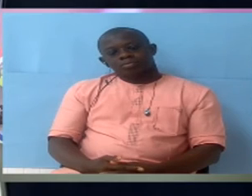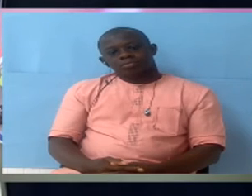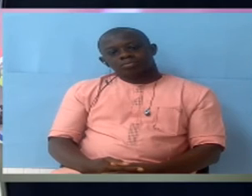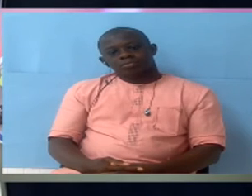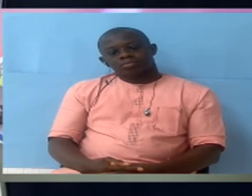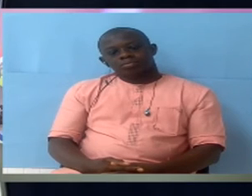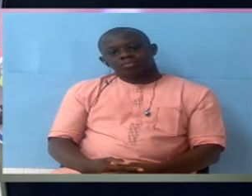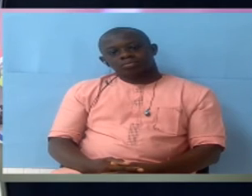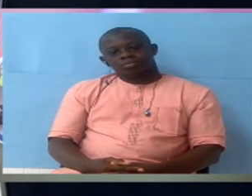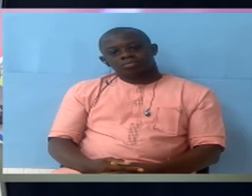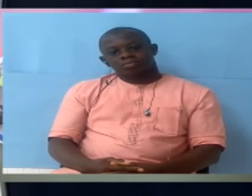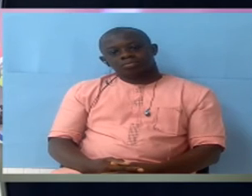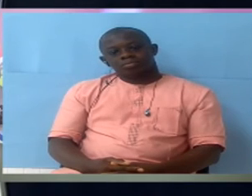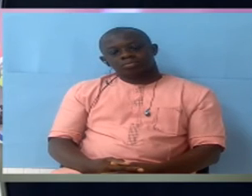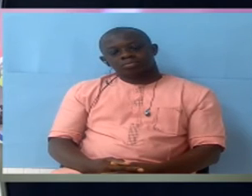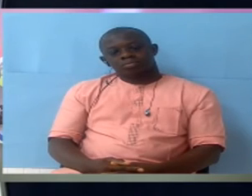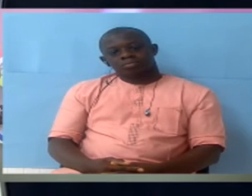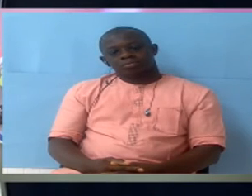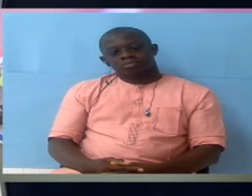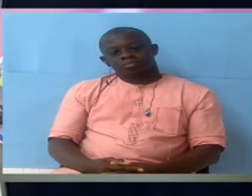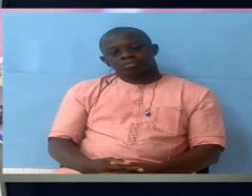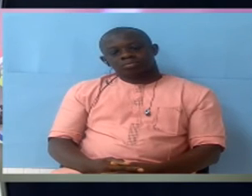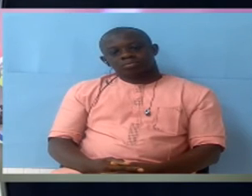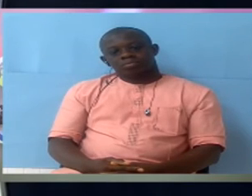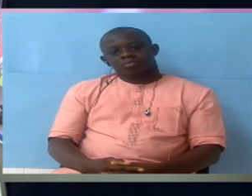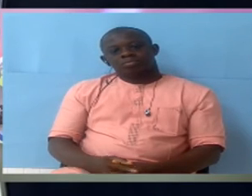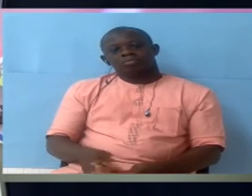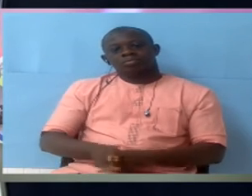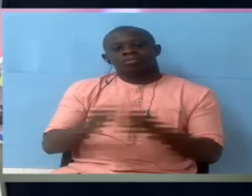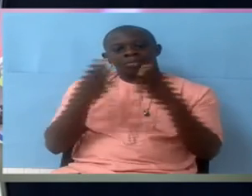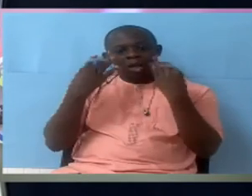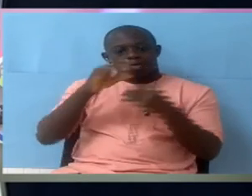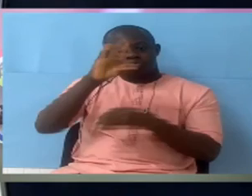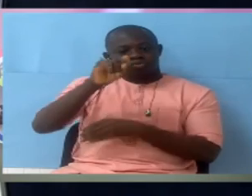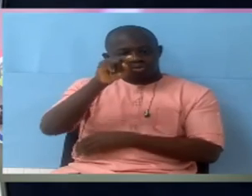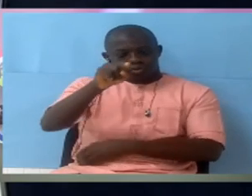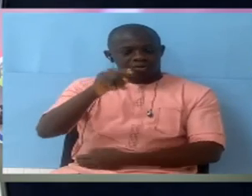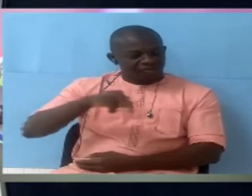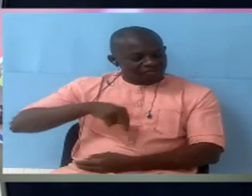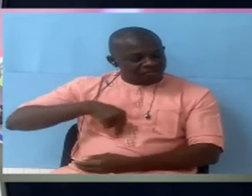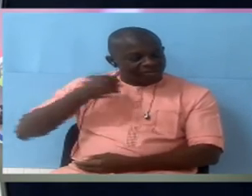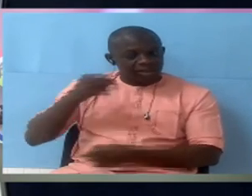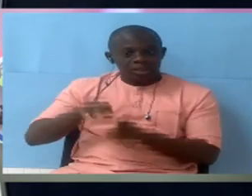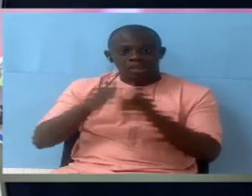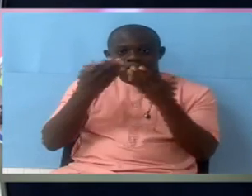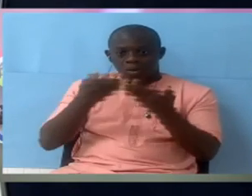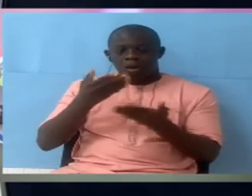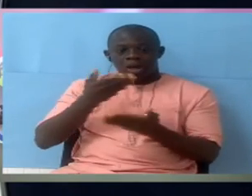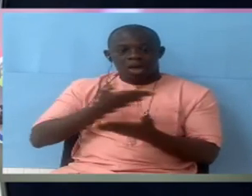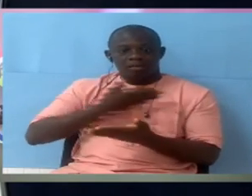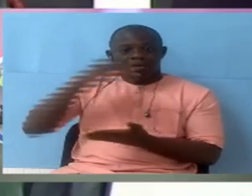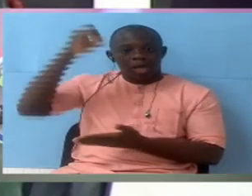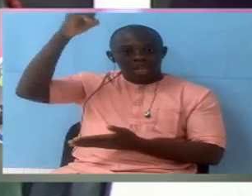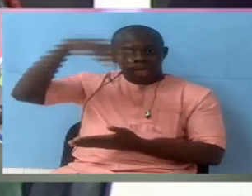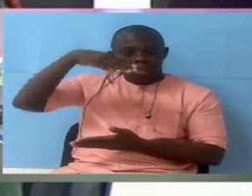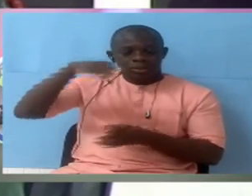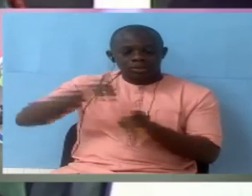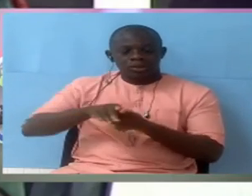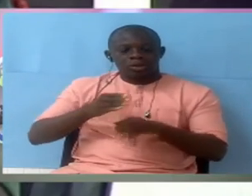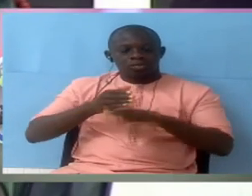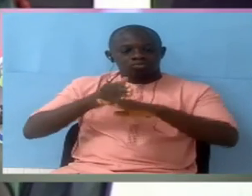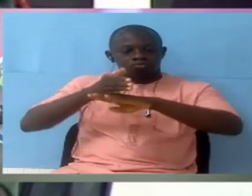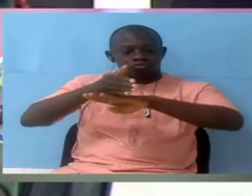How did it feel having electric current running through your body? It seems as you